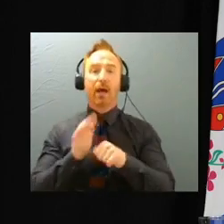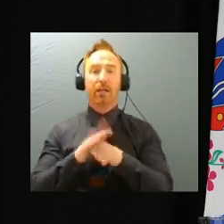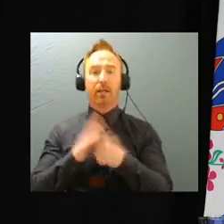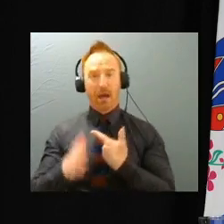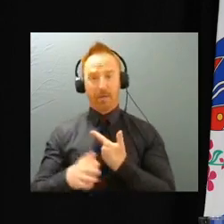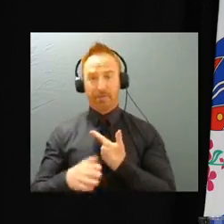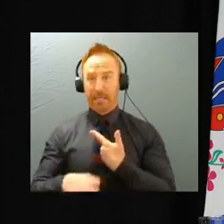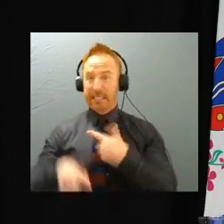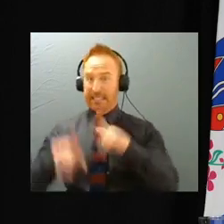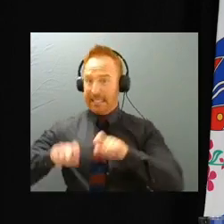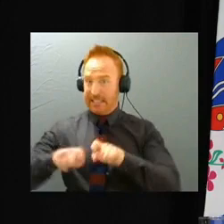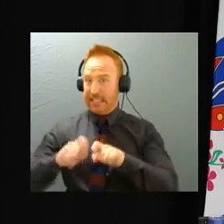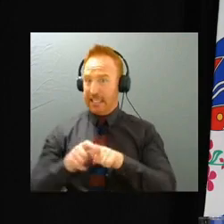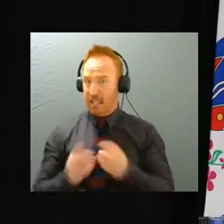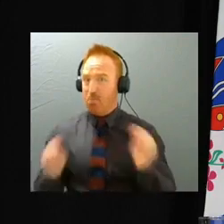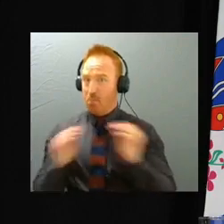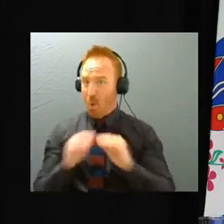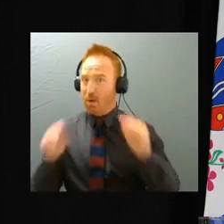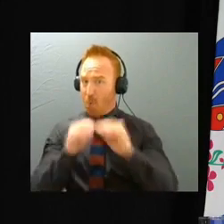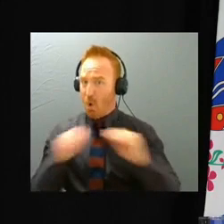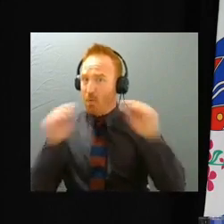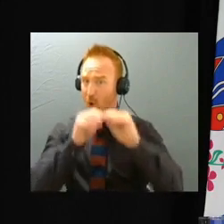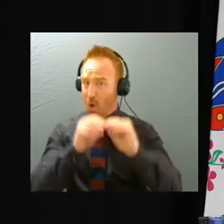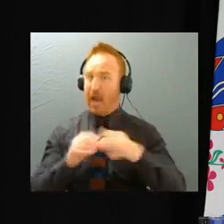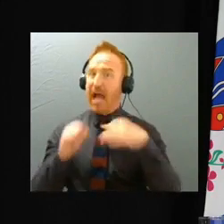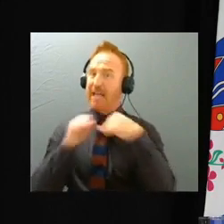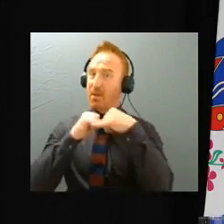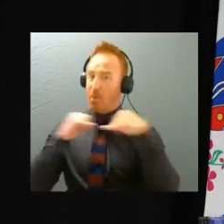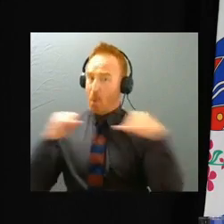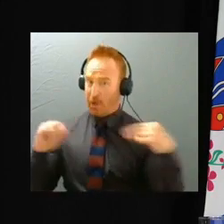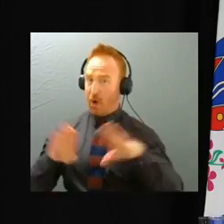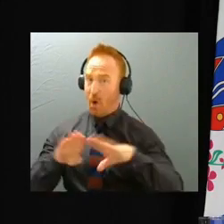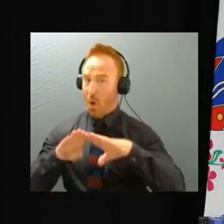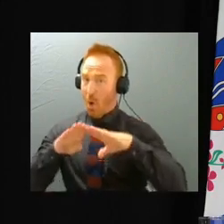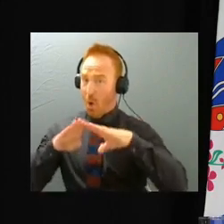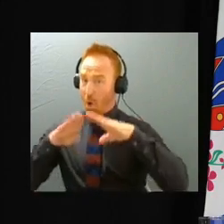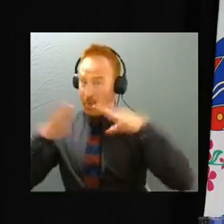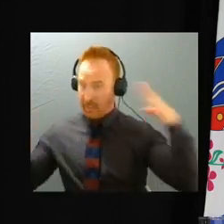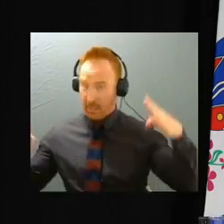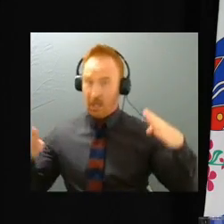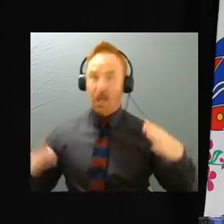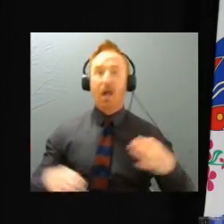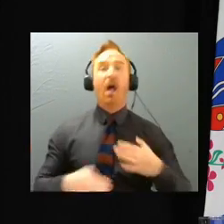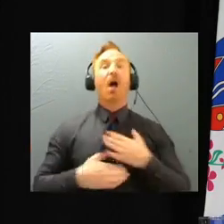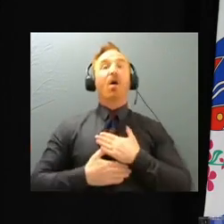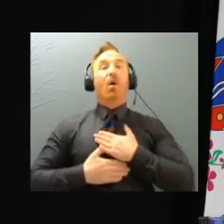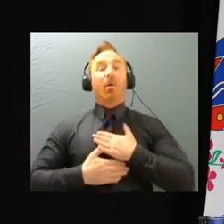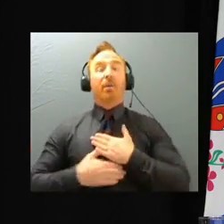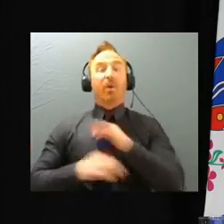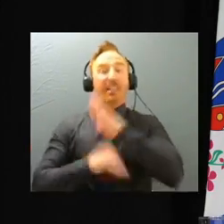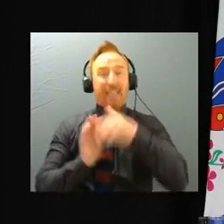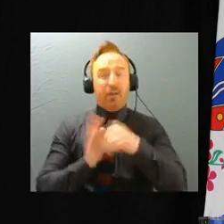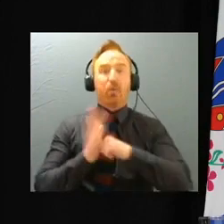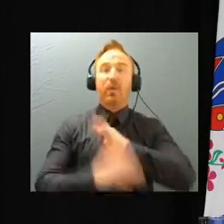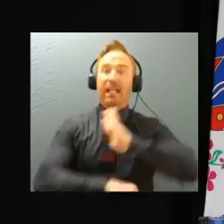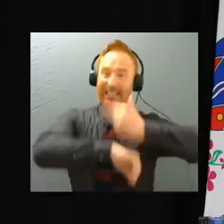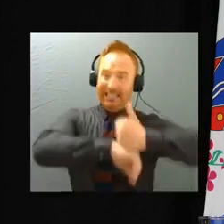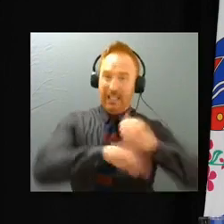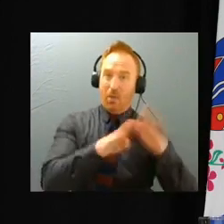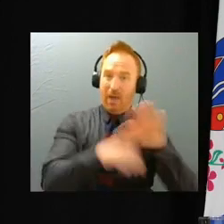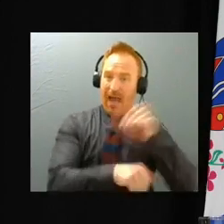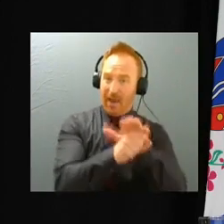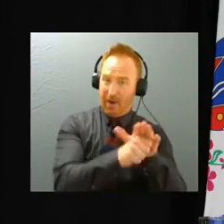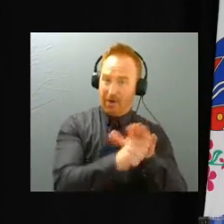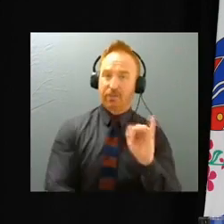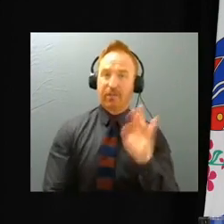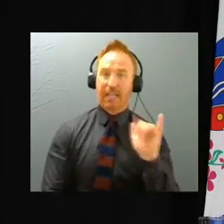our border opens up, we will reopen the Respiratory Assessment Centre in another location on July 6th. There will be more